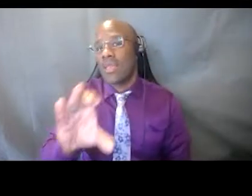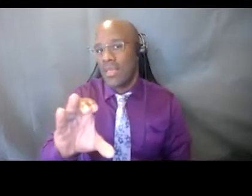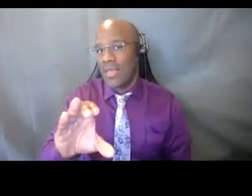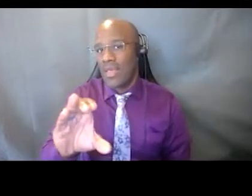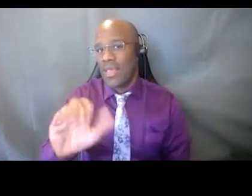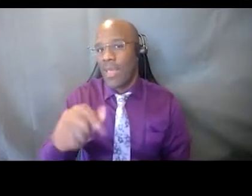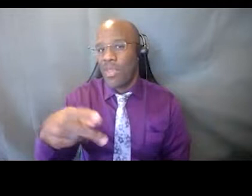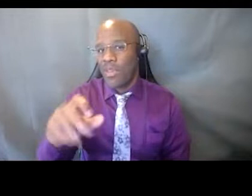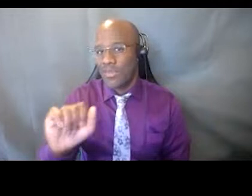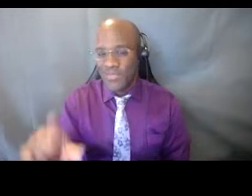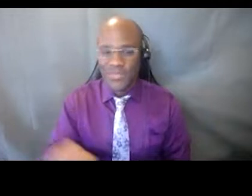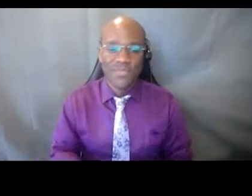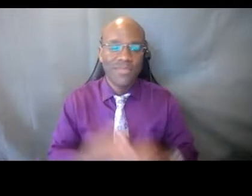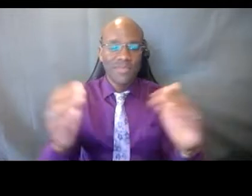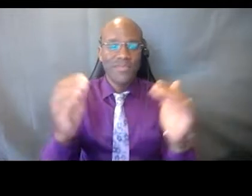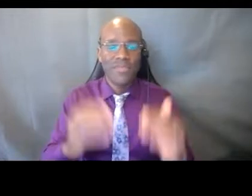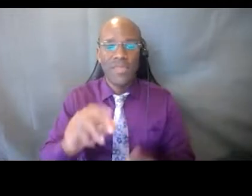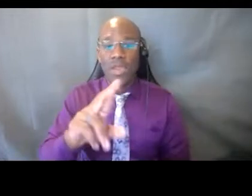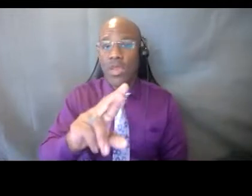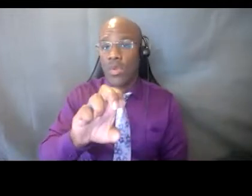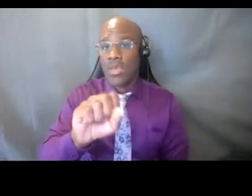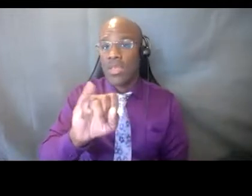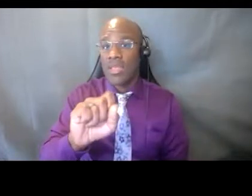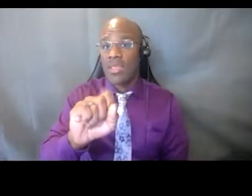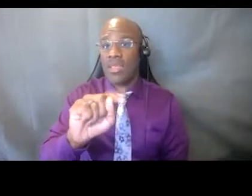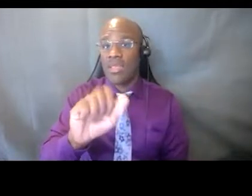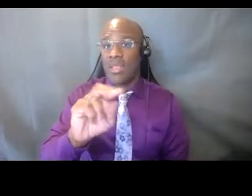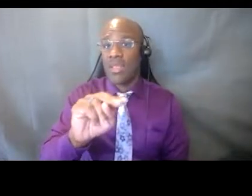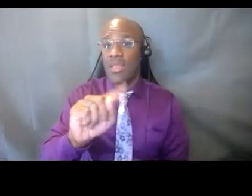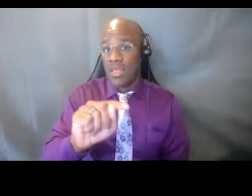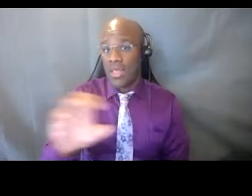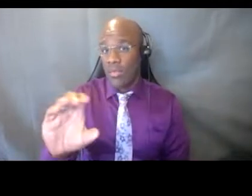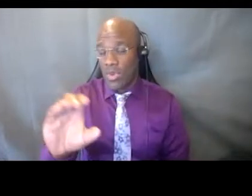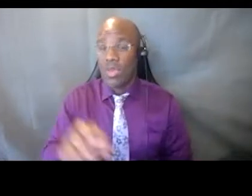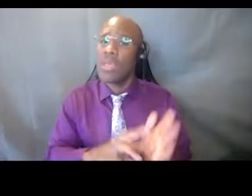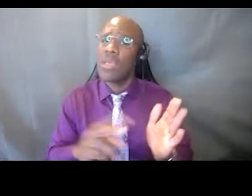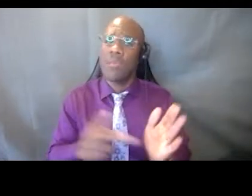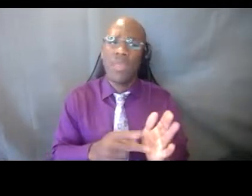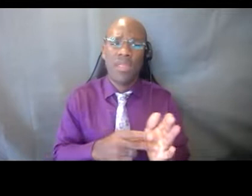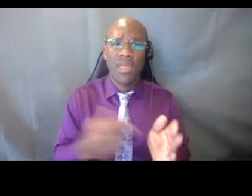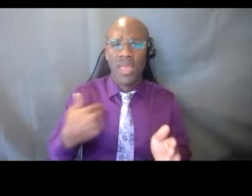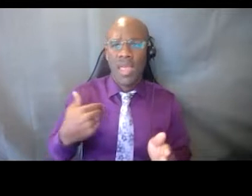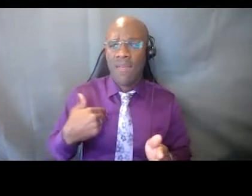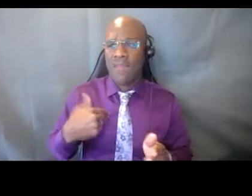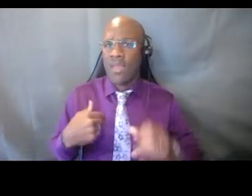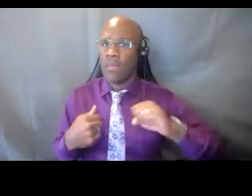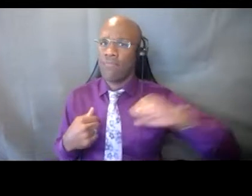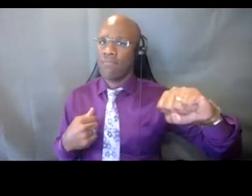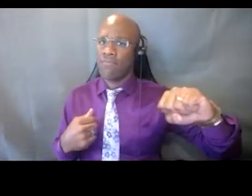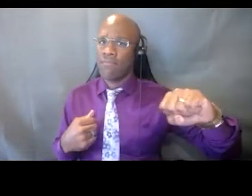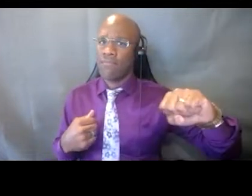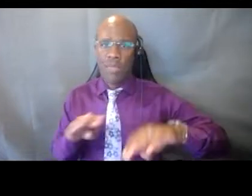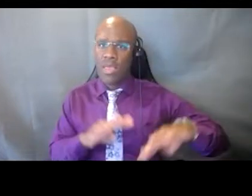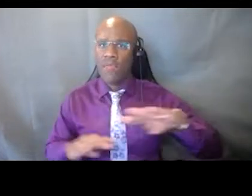refers to those skills and knowledge fostered through oppositional behavior that challenges inequality. So